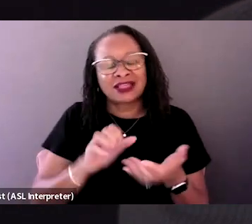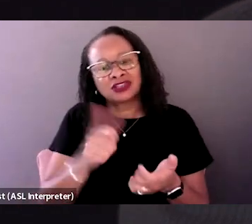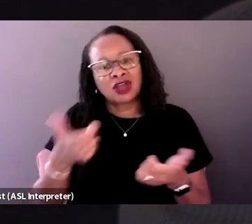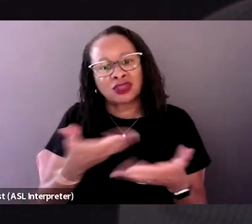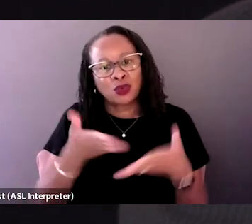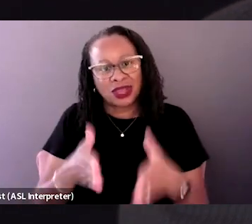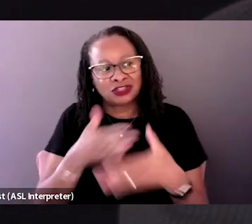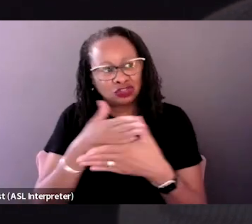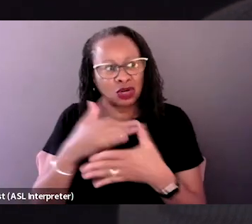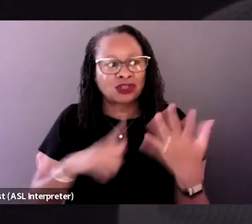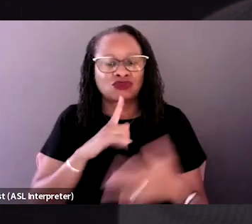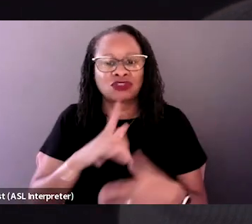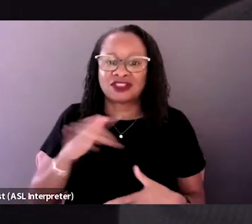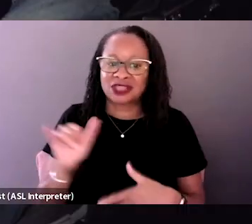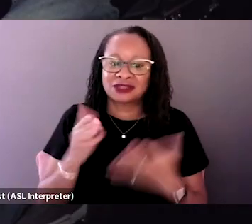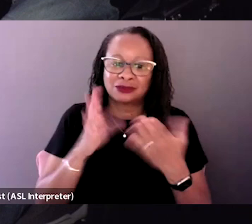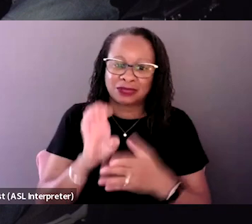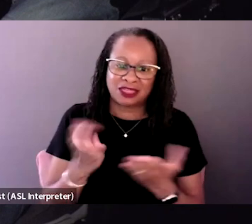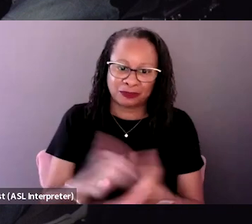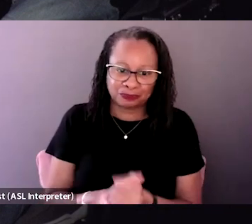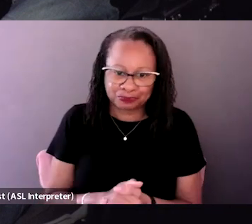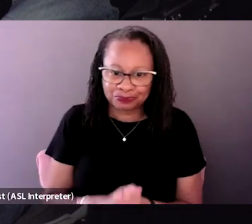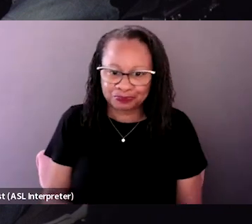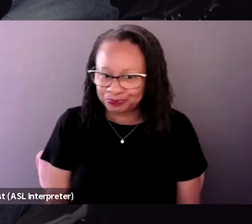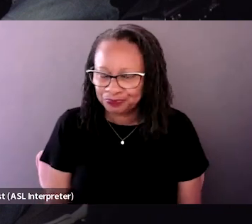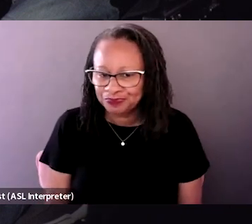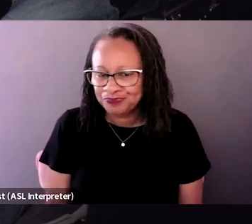to just share, this is really what it's like to be there.